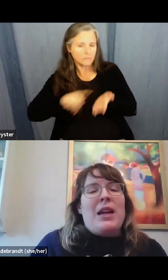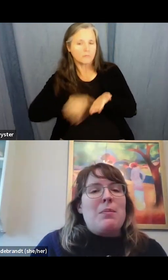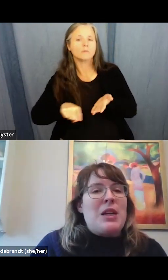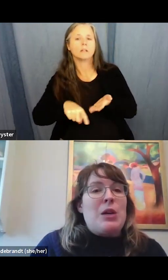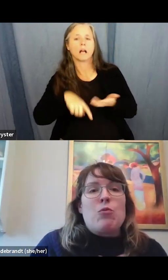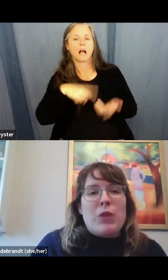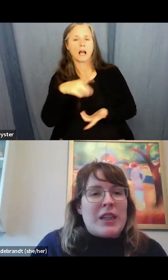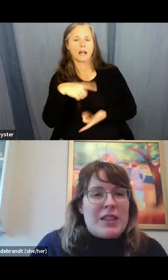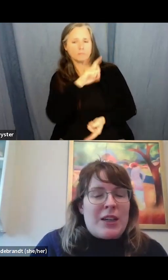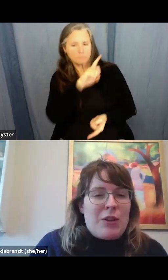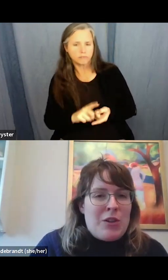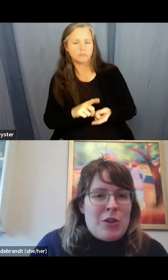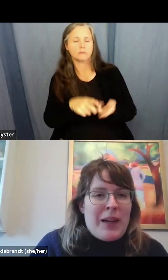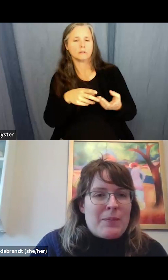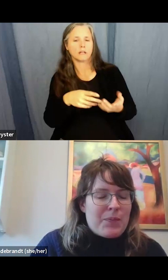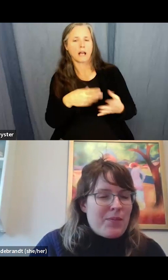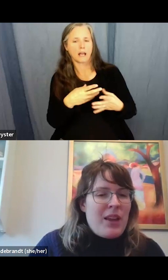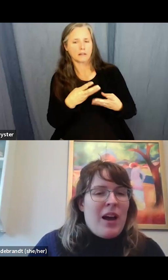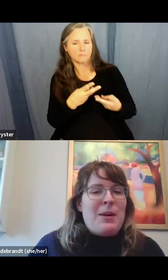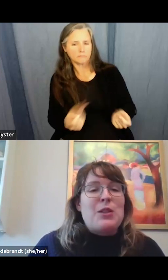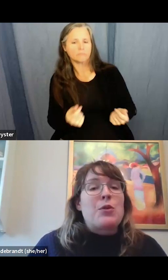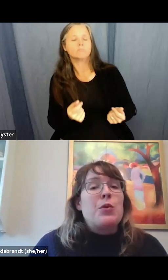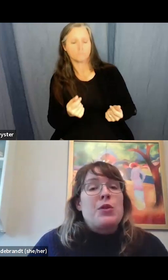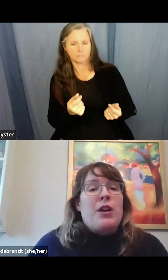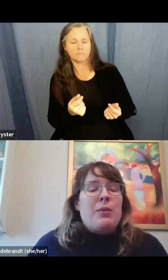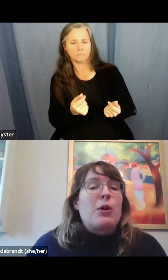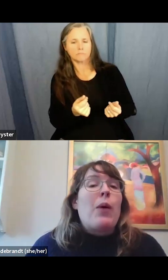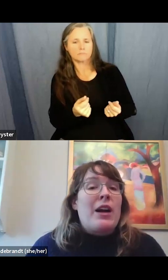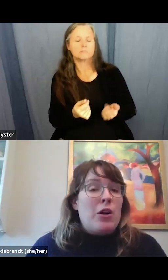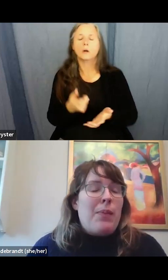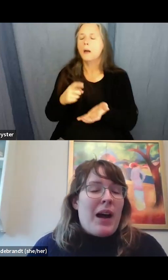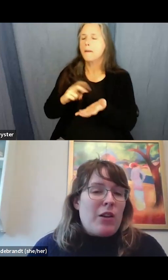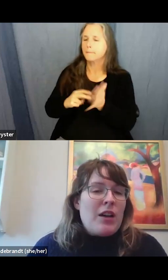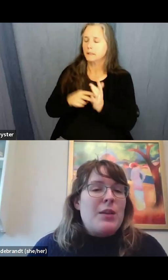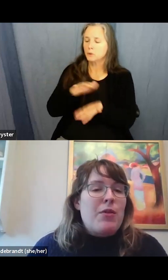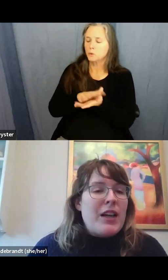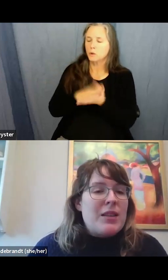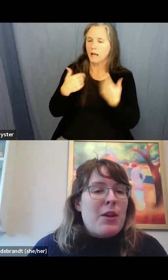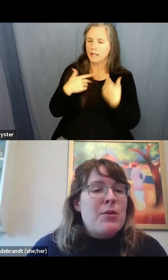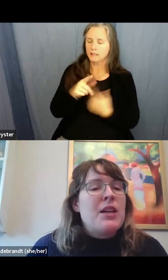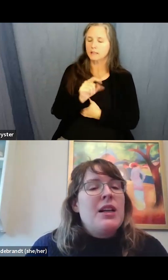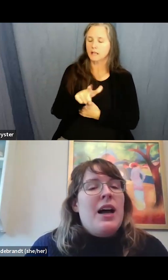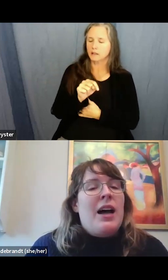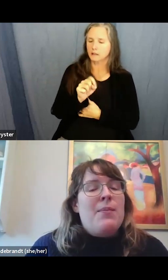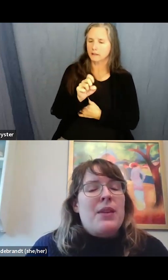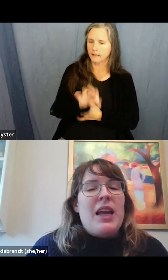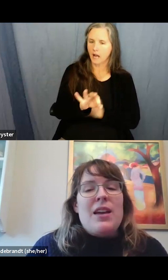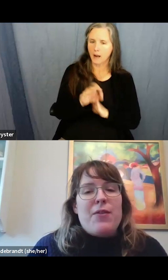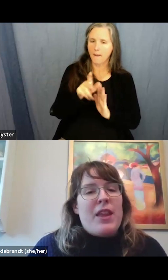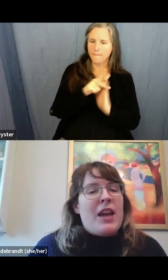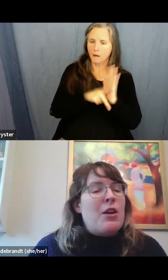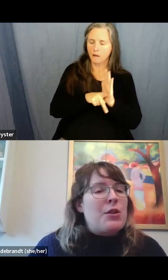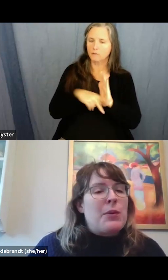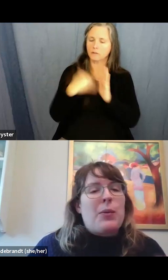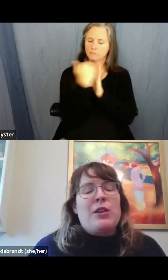advocates might be really skilled in doing. And so the school is already required by law to provide some of those.